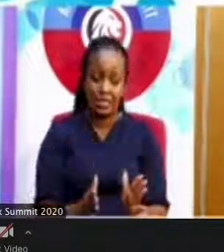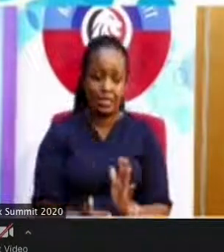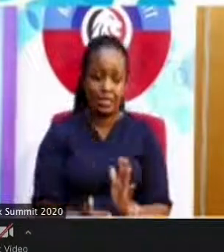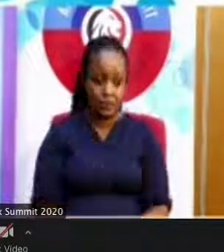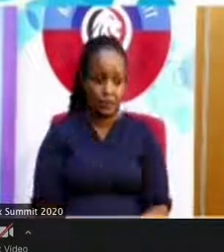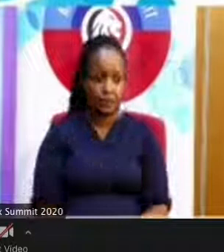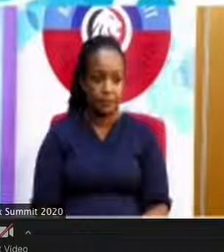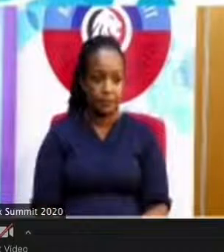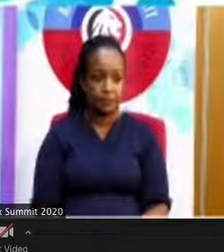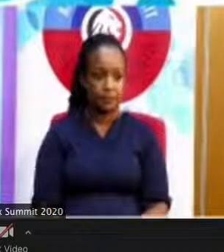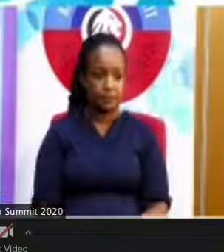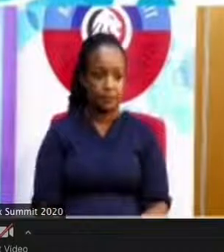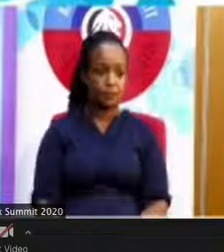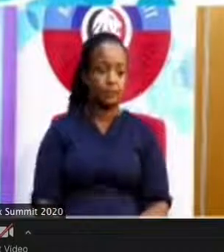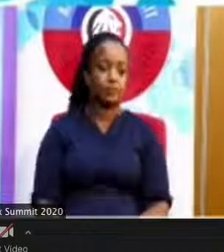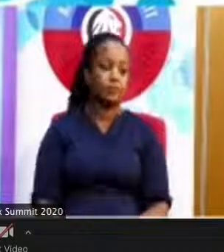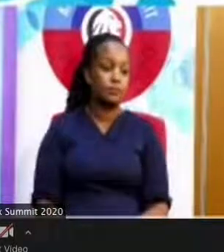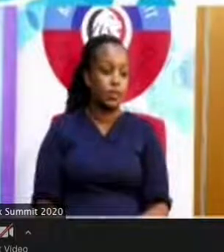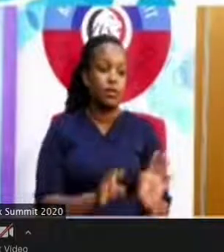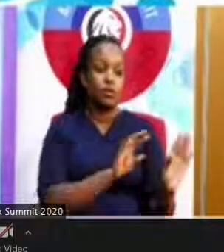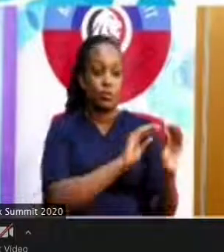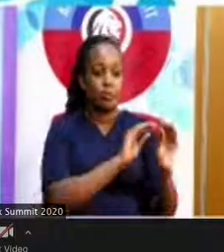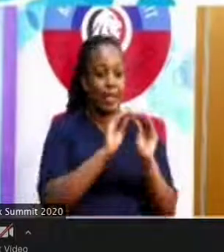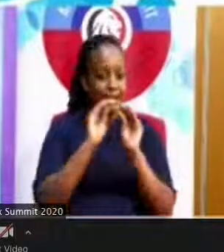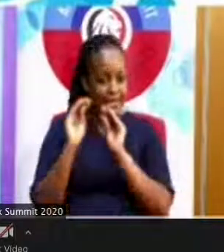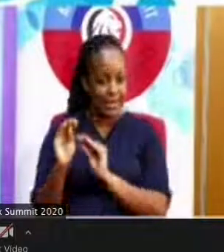to migrate their skills